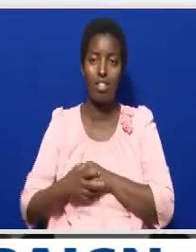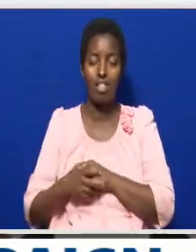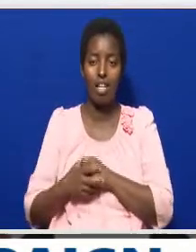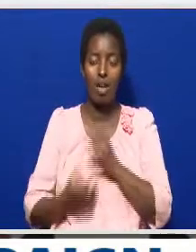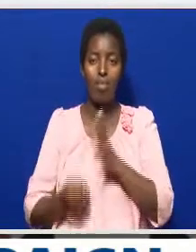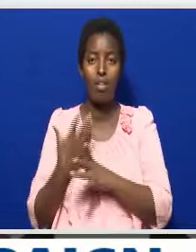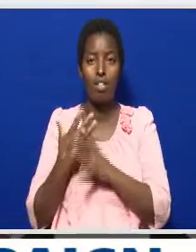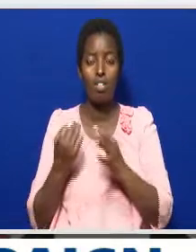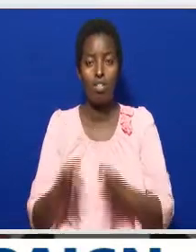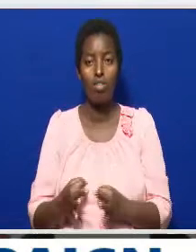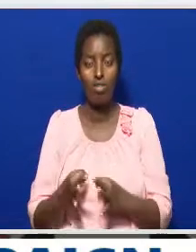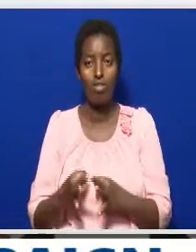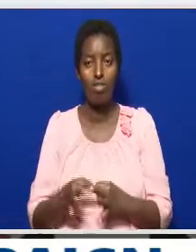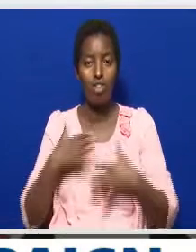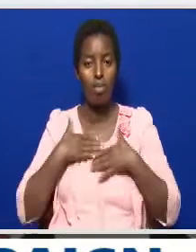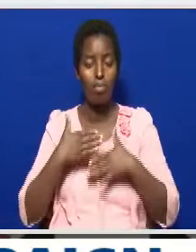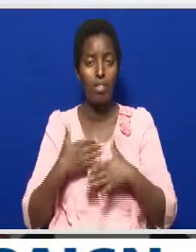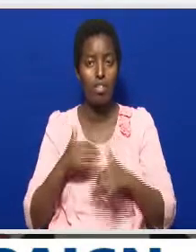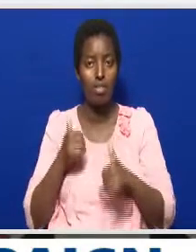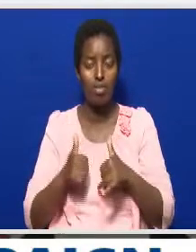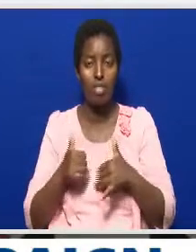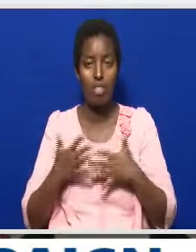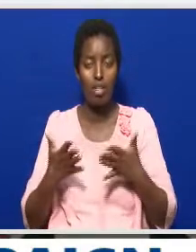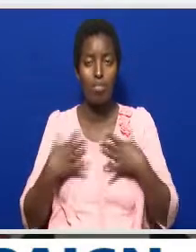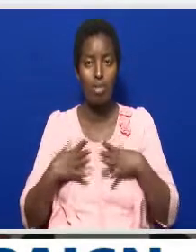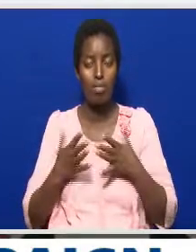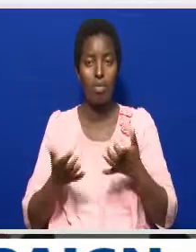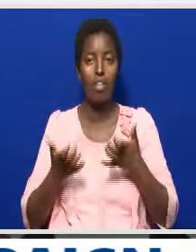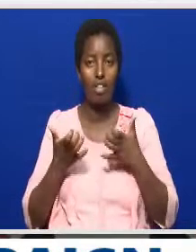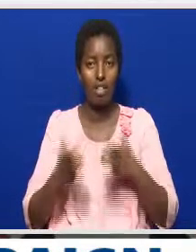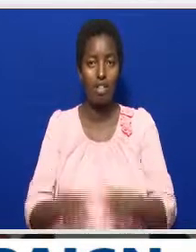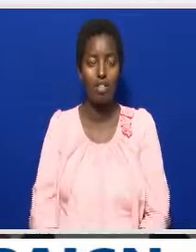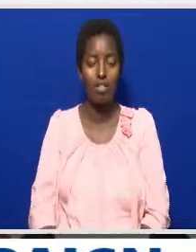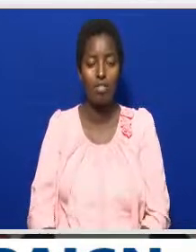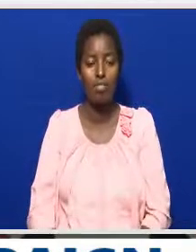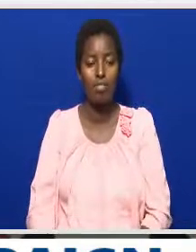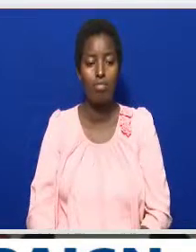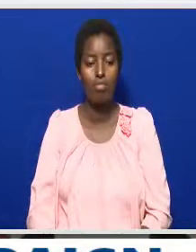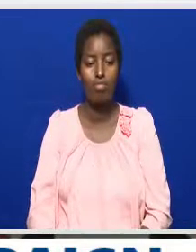production ya hewa yenye wagonjwa wanahitaji.